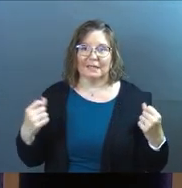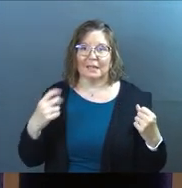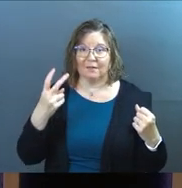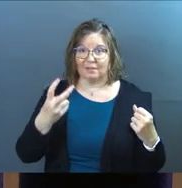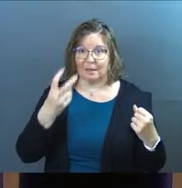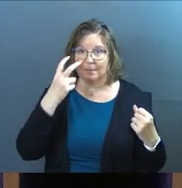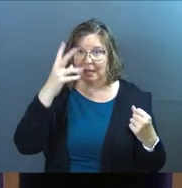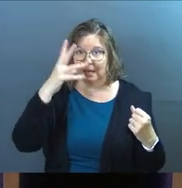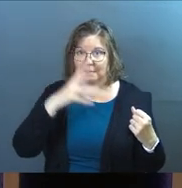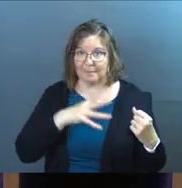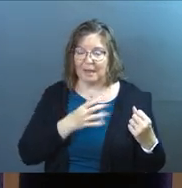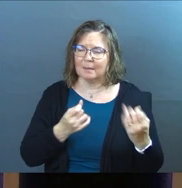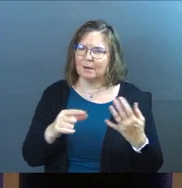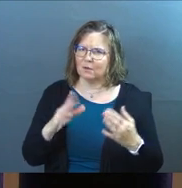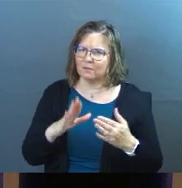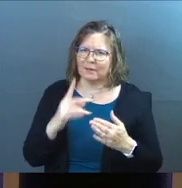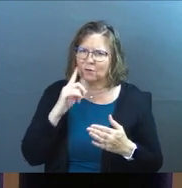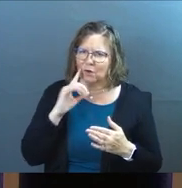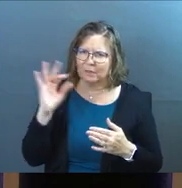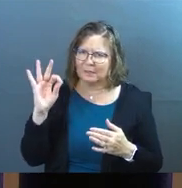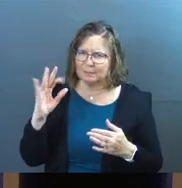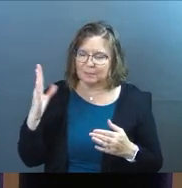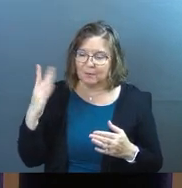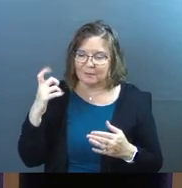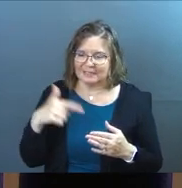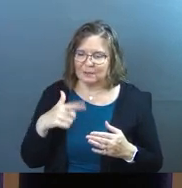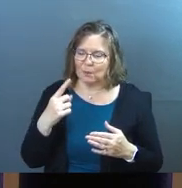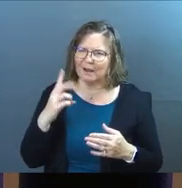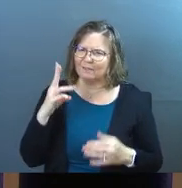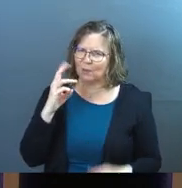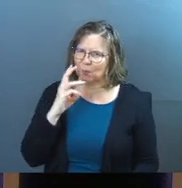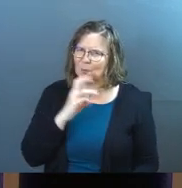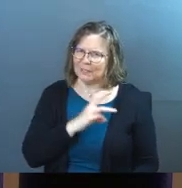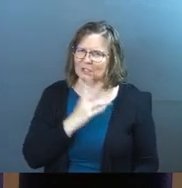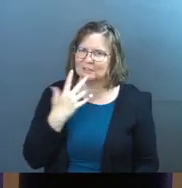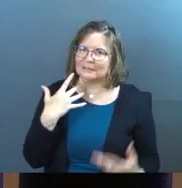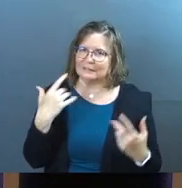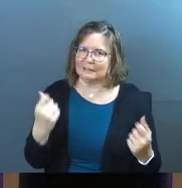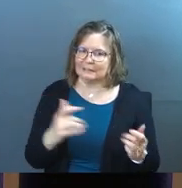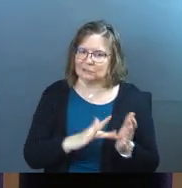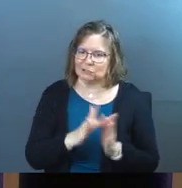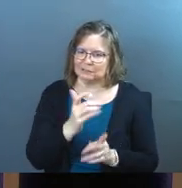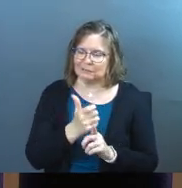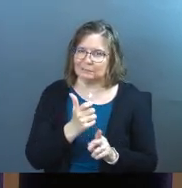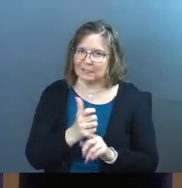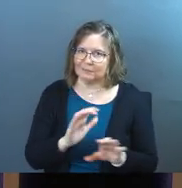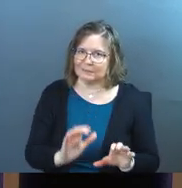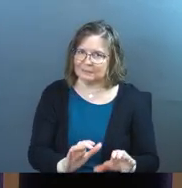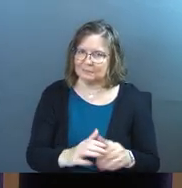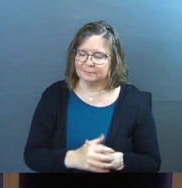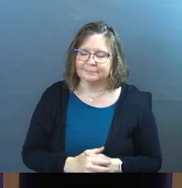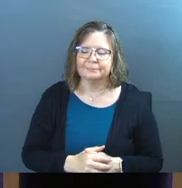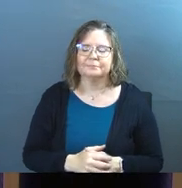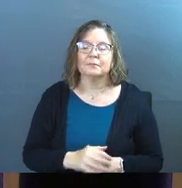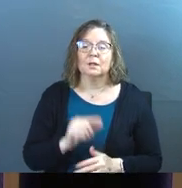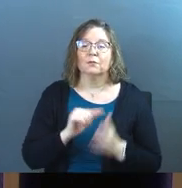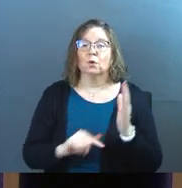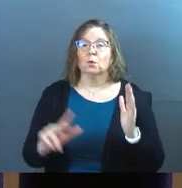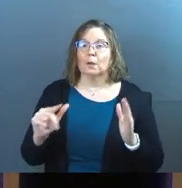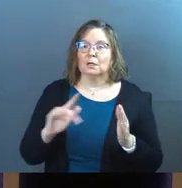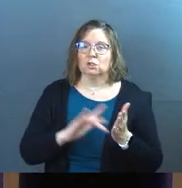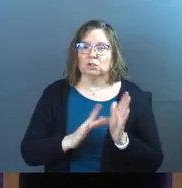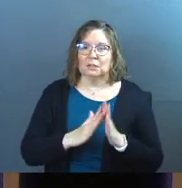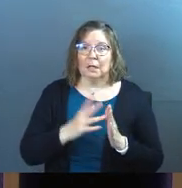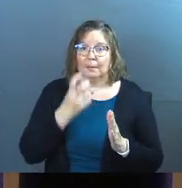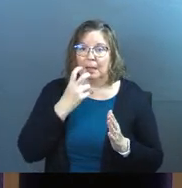blind man. And many of you have never heard this preached before because this is one of the weirdest healings that Jesus ever did. So verse 23, Jesus